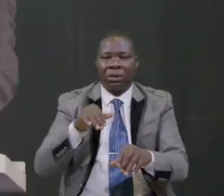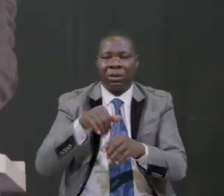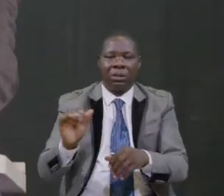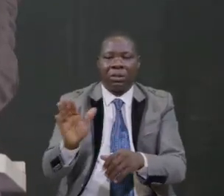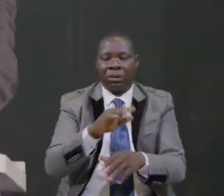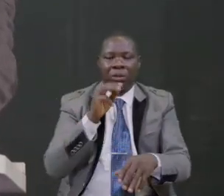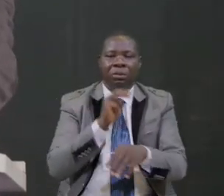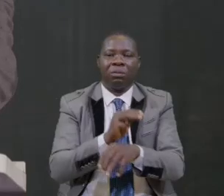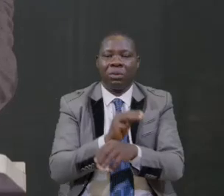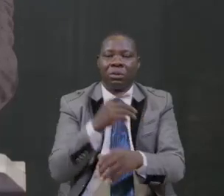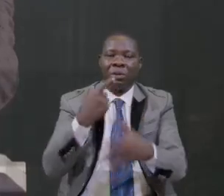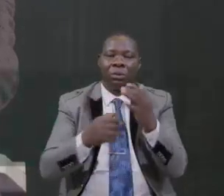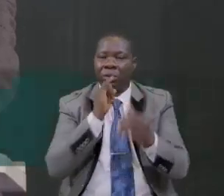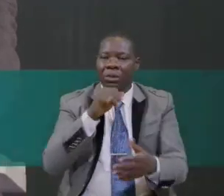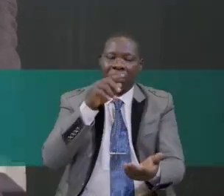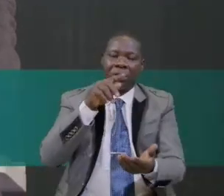T?